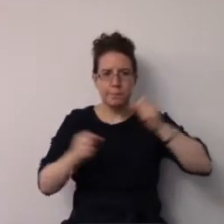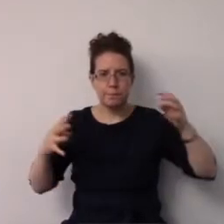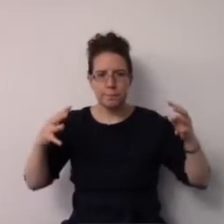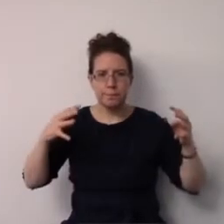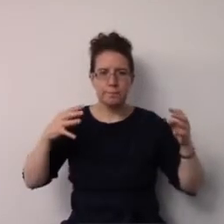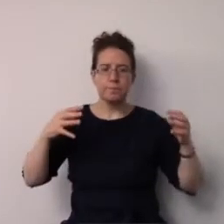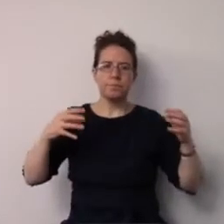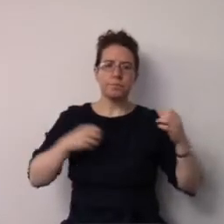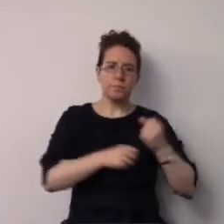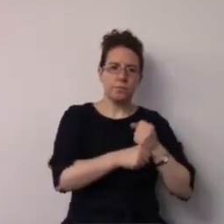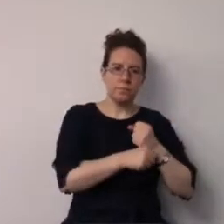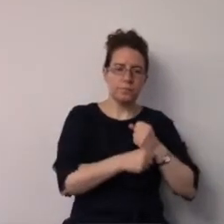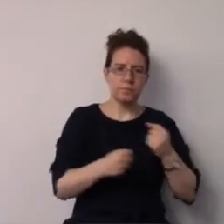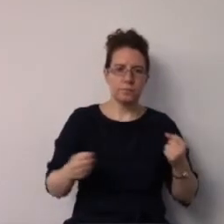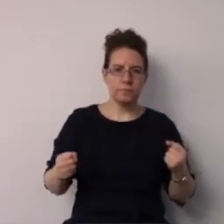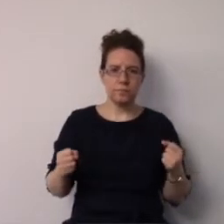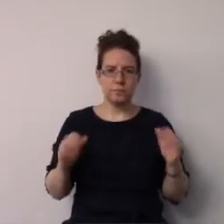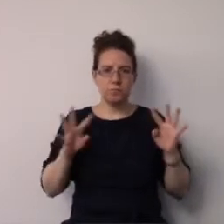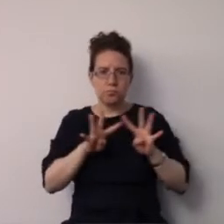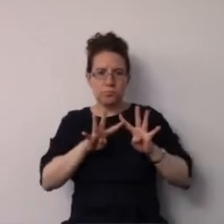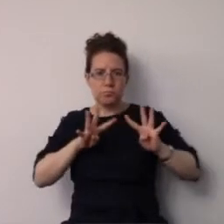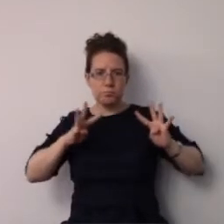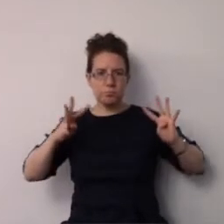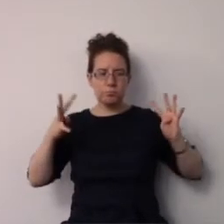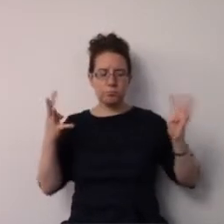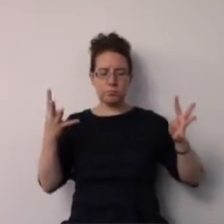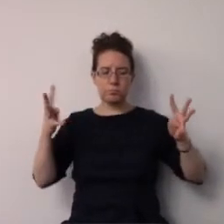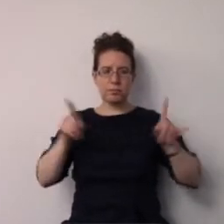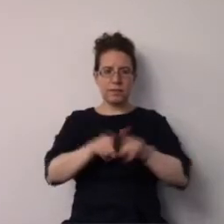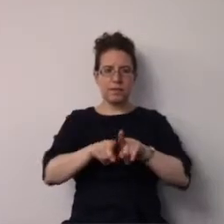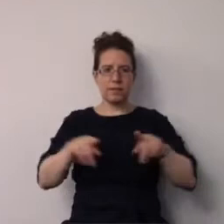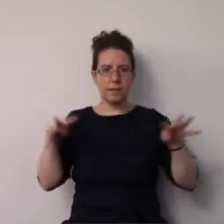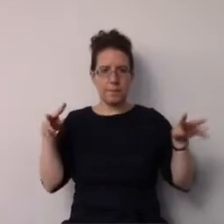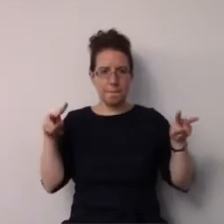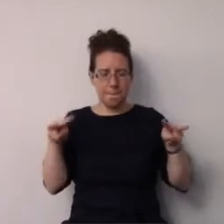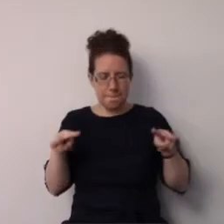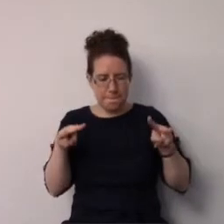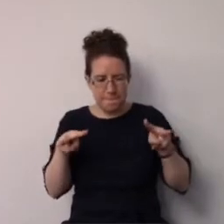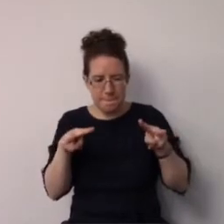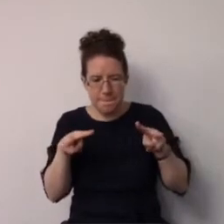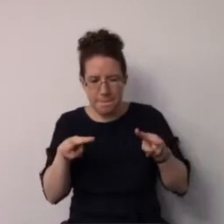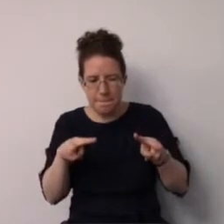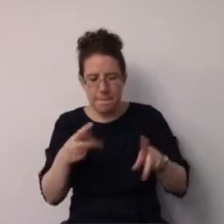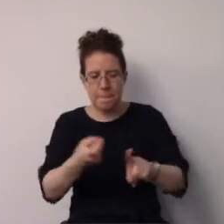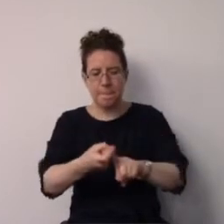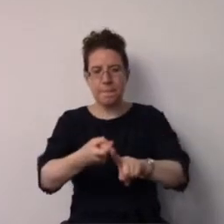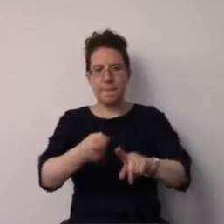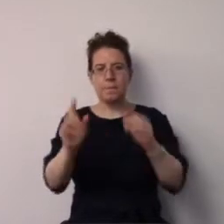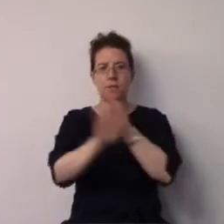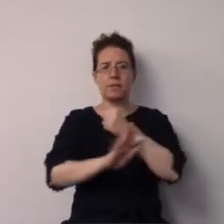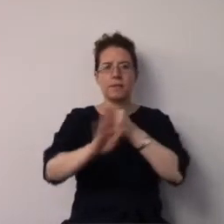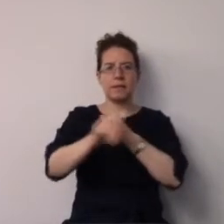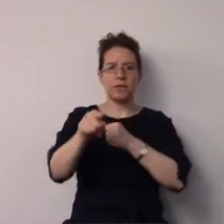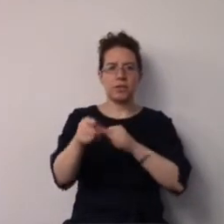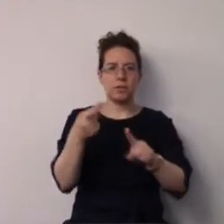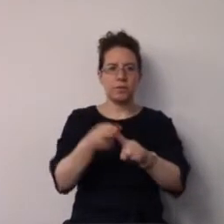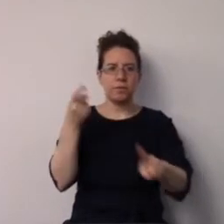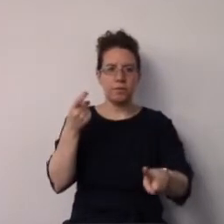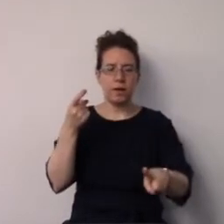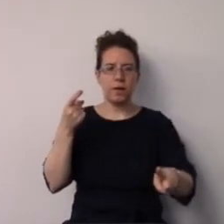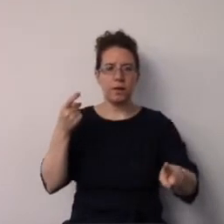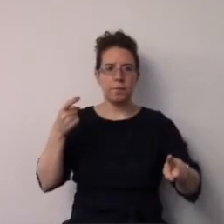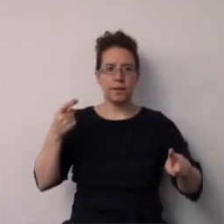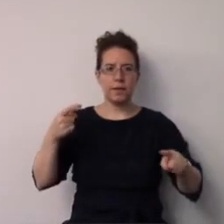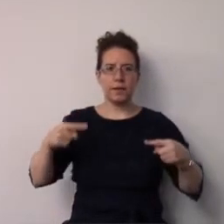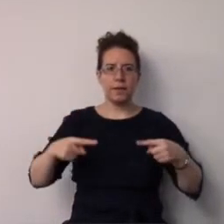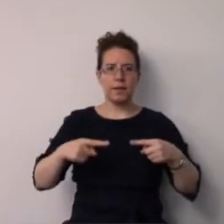watching over you? Can you thank Him for watching over you? Thank you, Jesus. Loving you. Thank